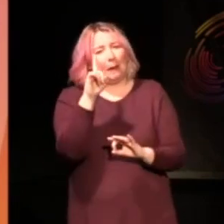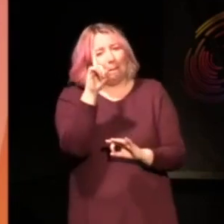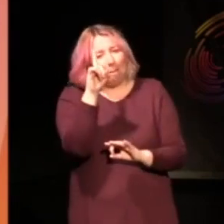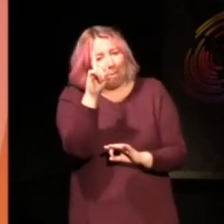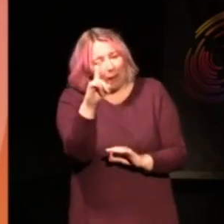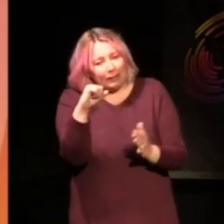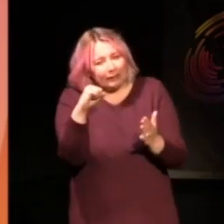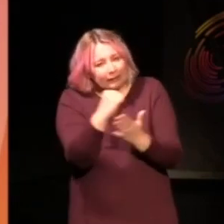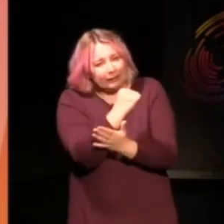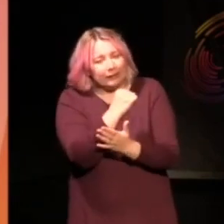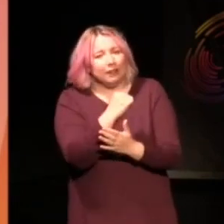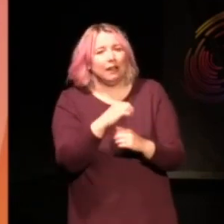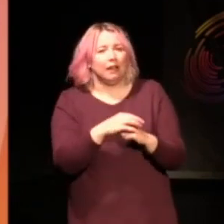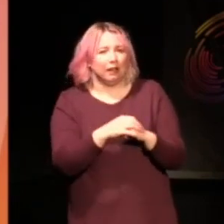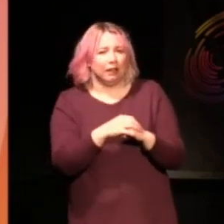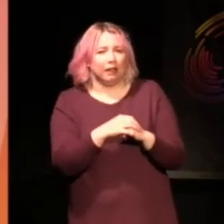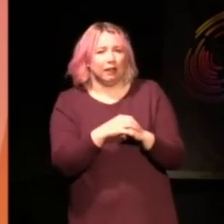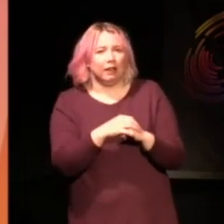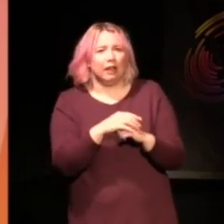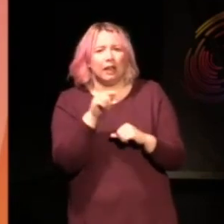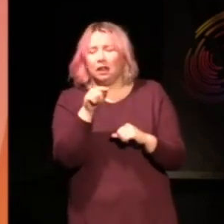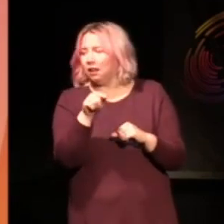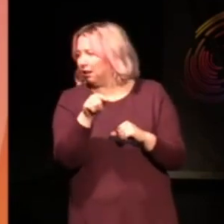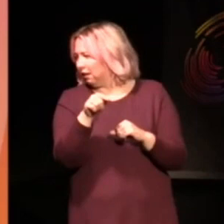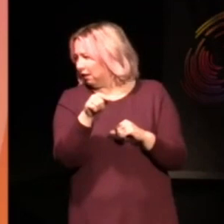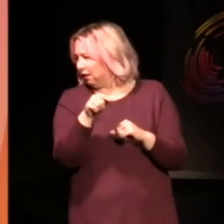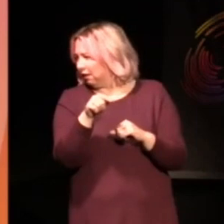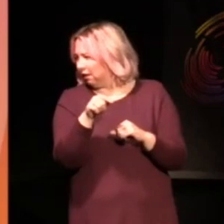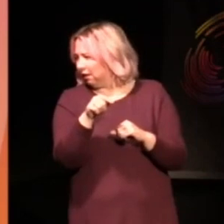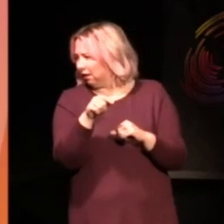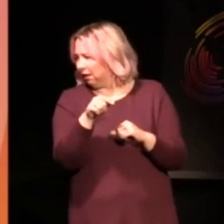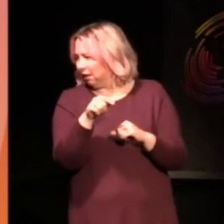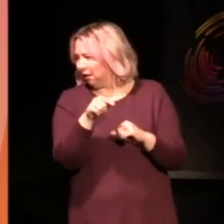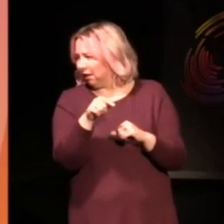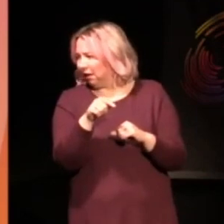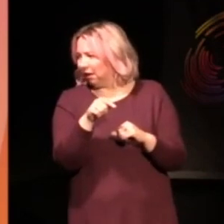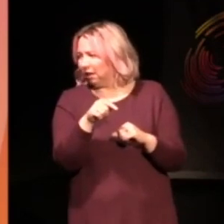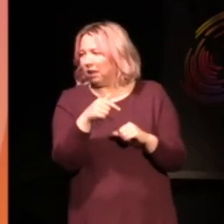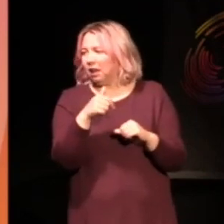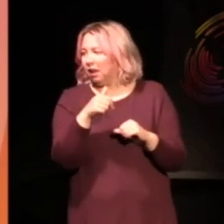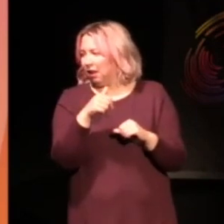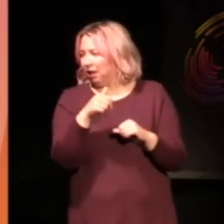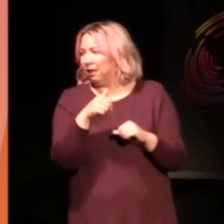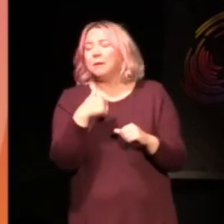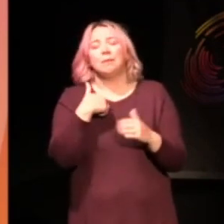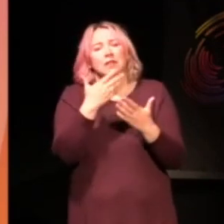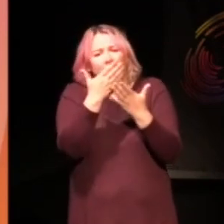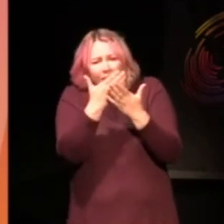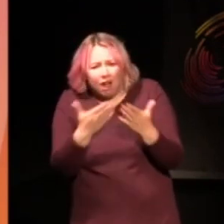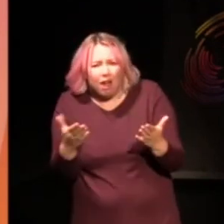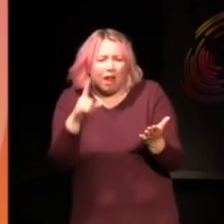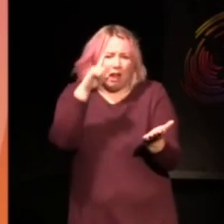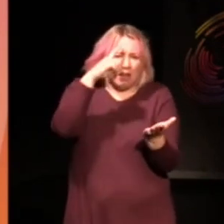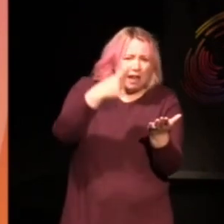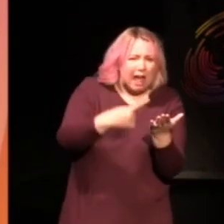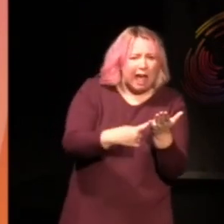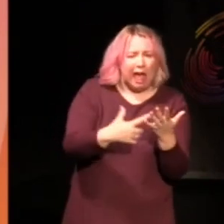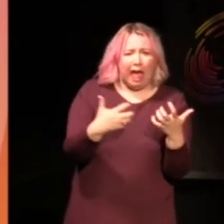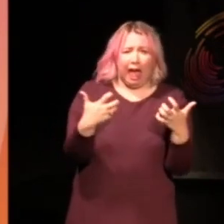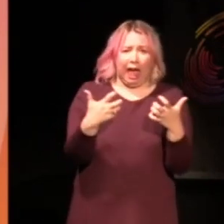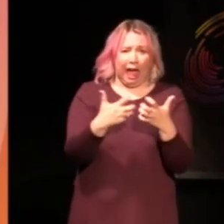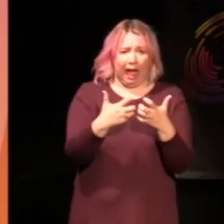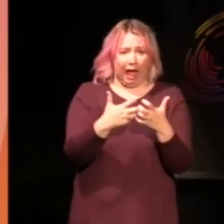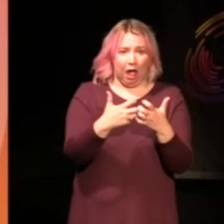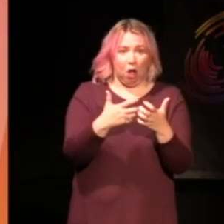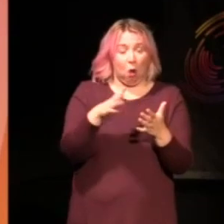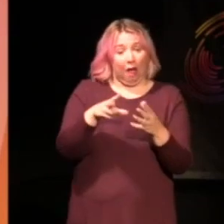reveres practicality and pragmatism. And what works, works. And how do you make that shift from